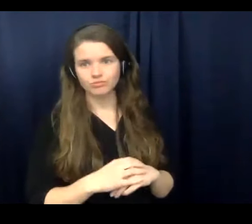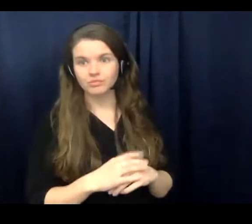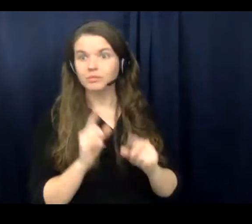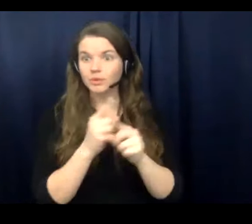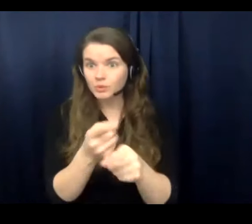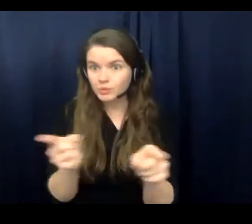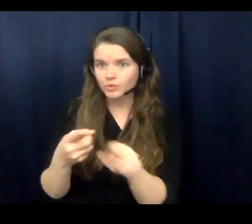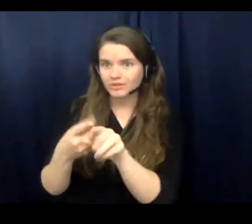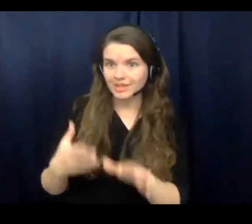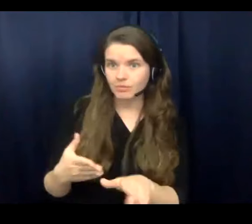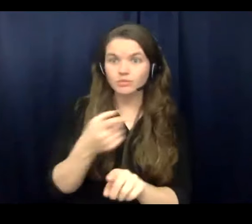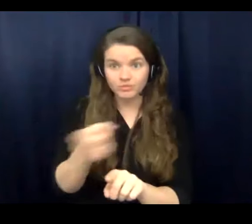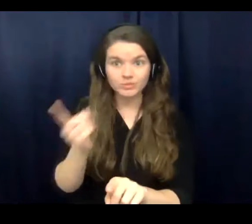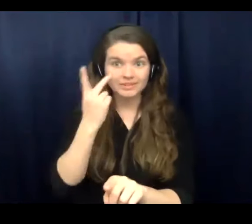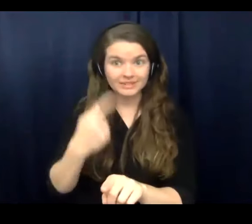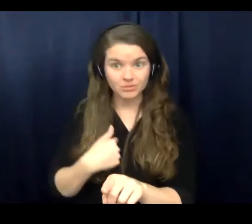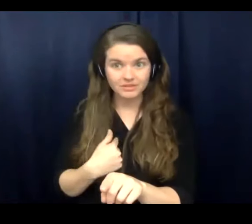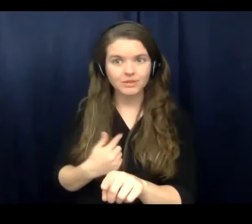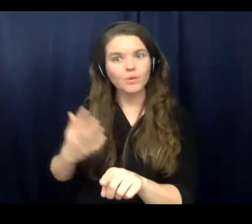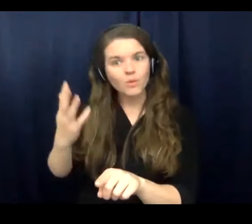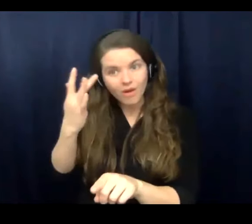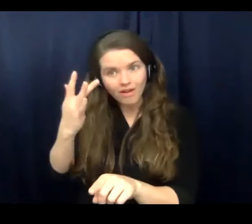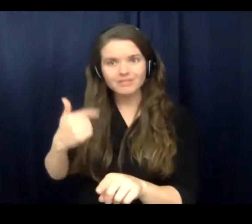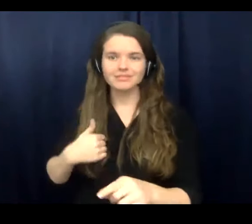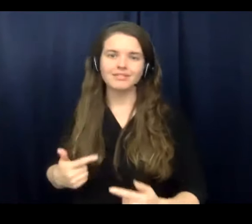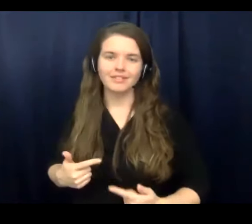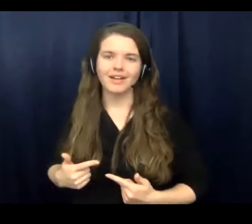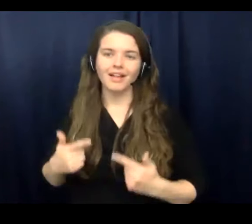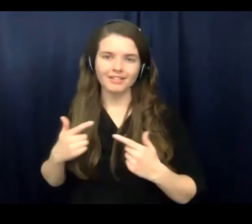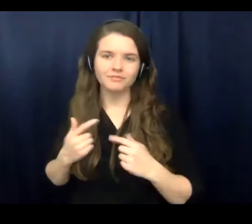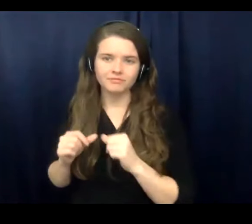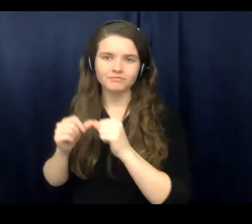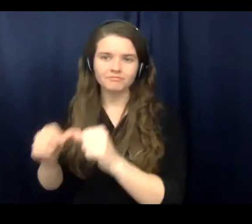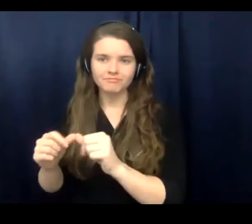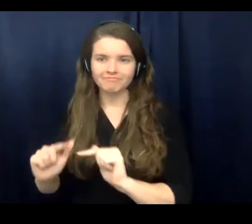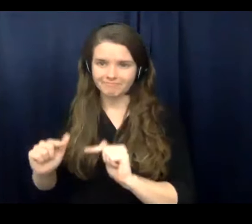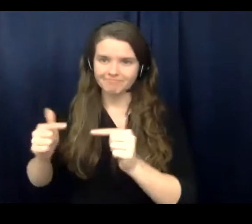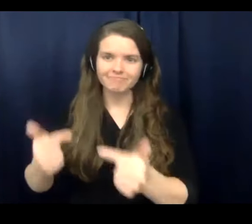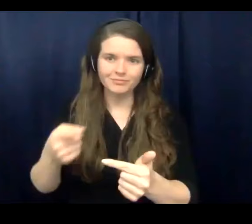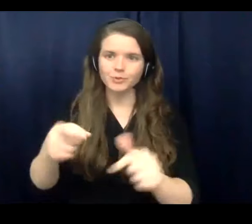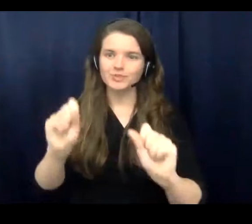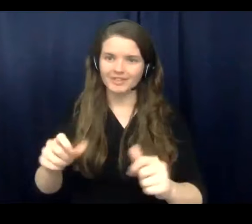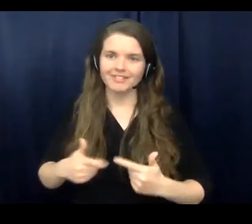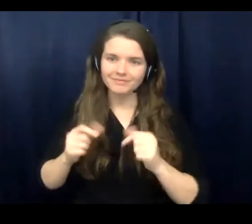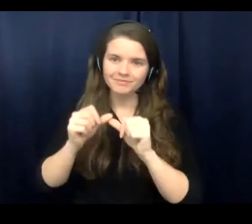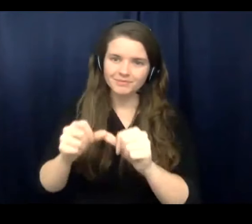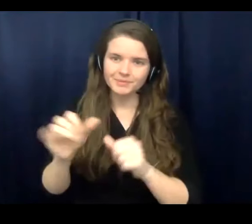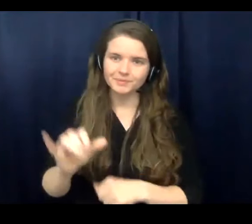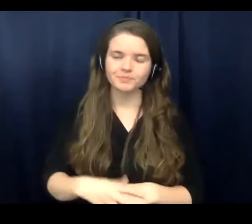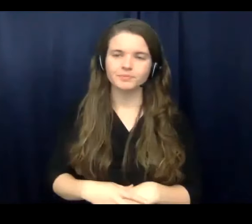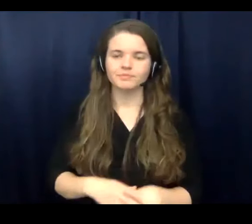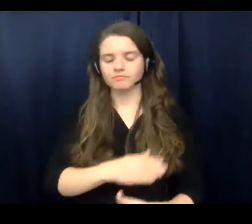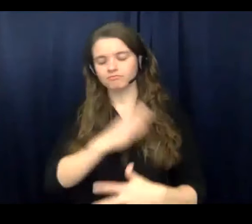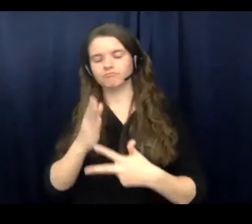me. Because I live, you shall live also." And then out of 1 Corinthians 15, the Apostle